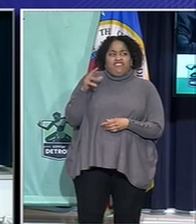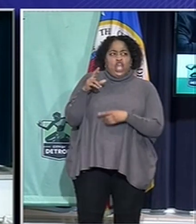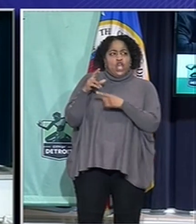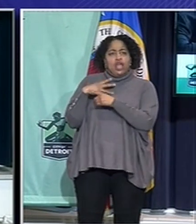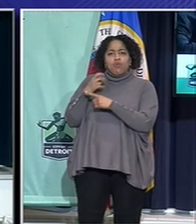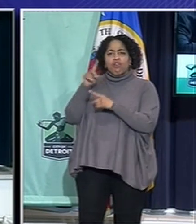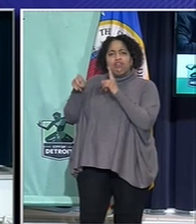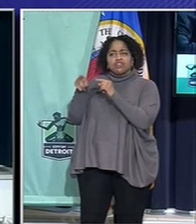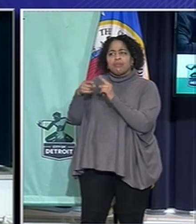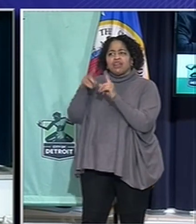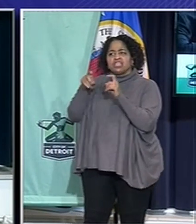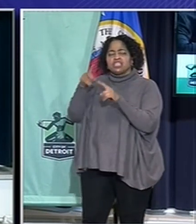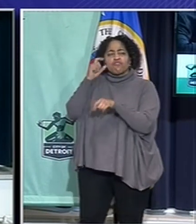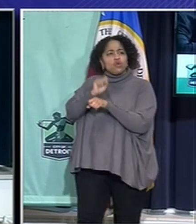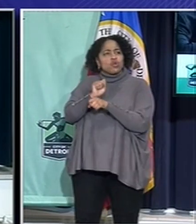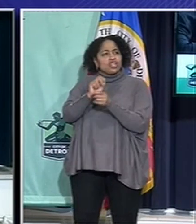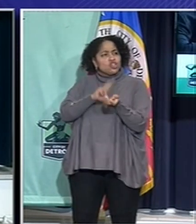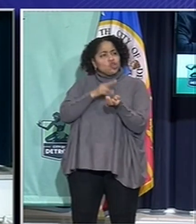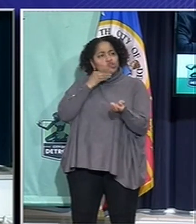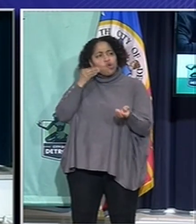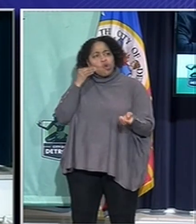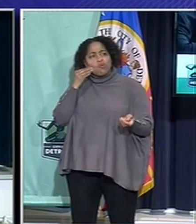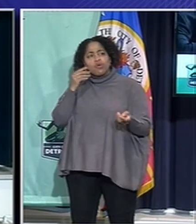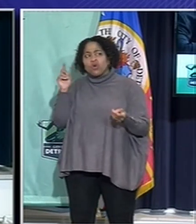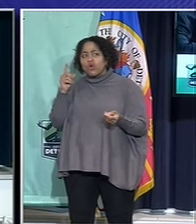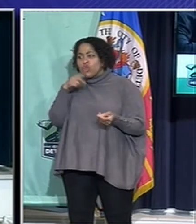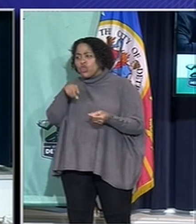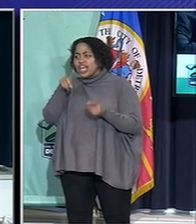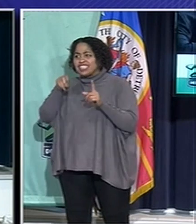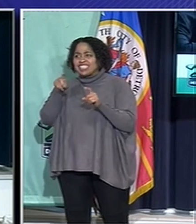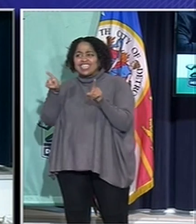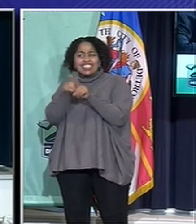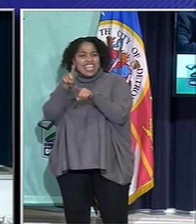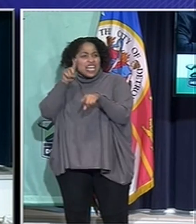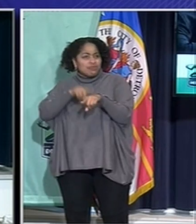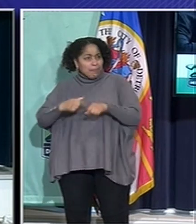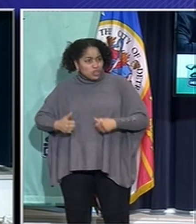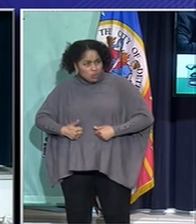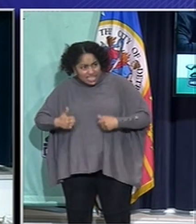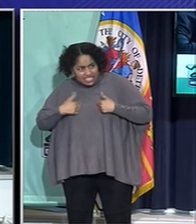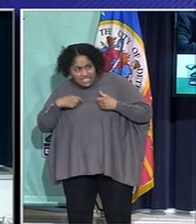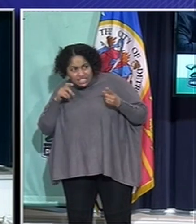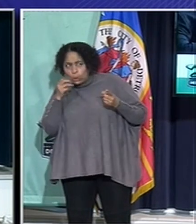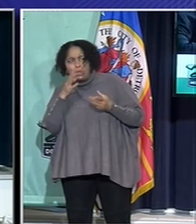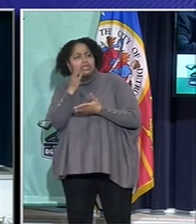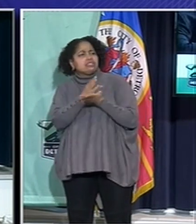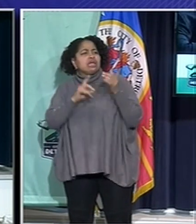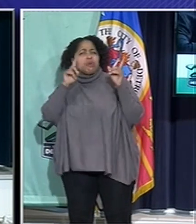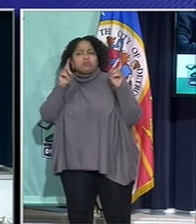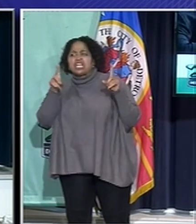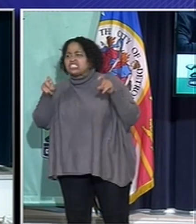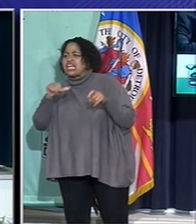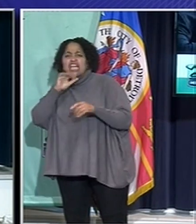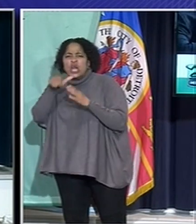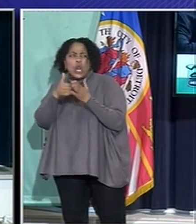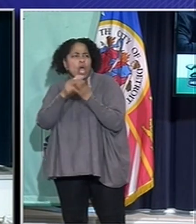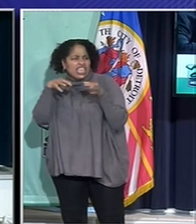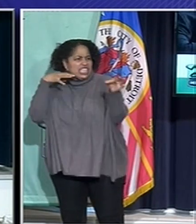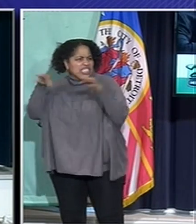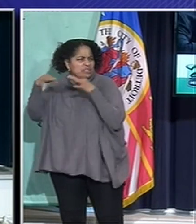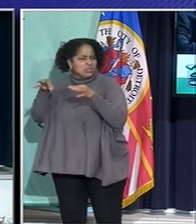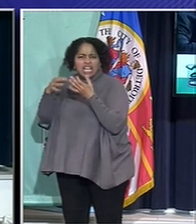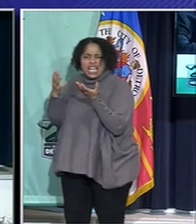of workers at the nursing homes. Were they tested at the same time as residents, or some were tested and not all? I mean, can you